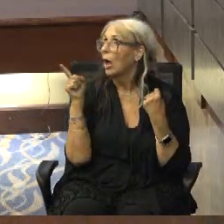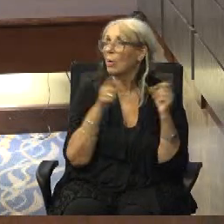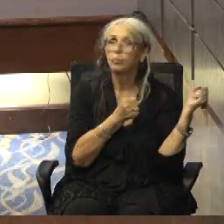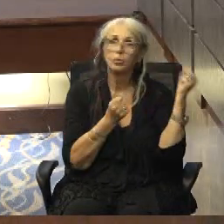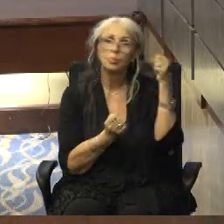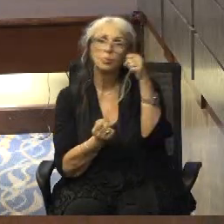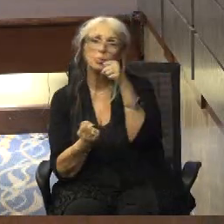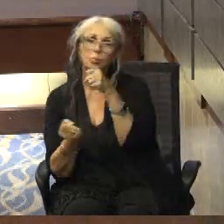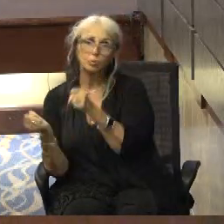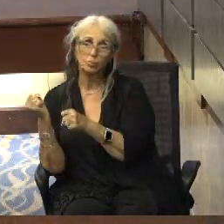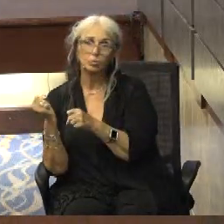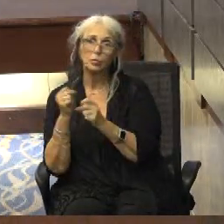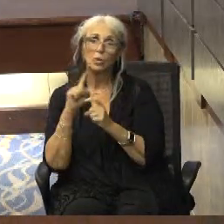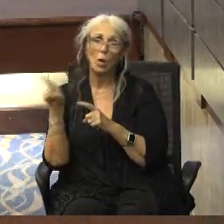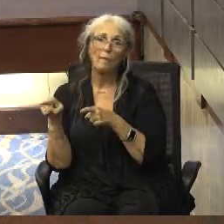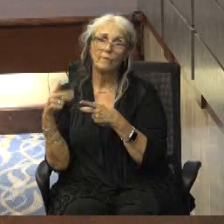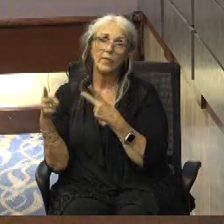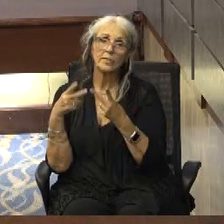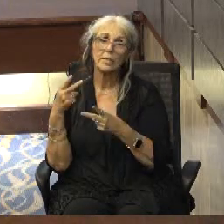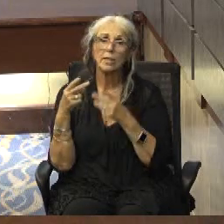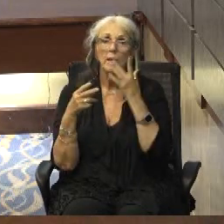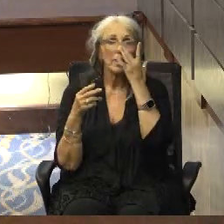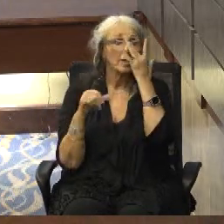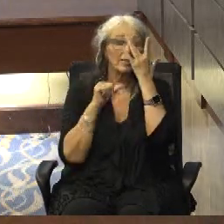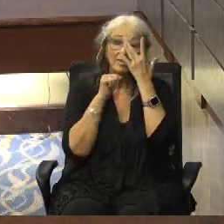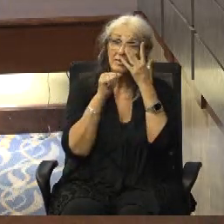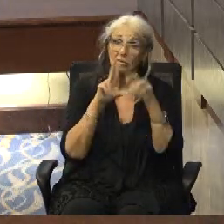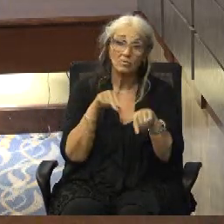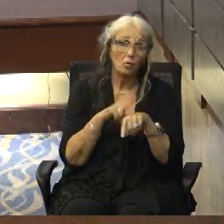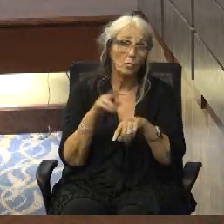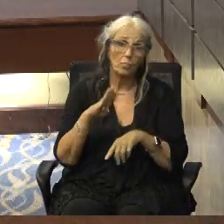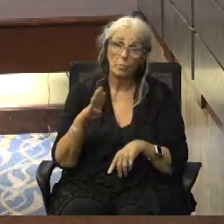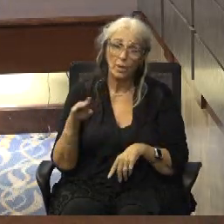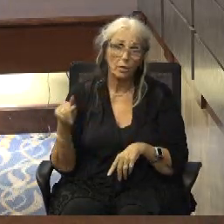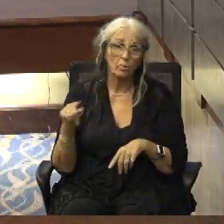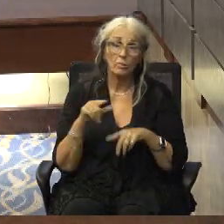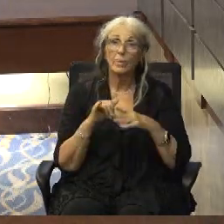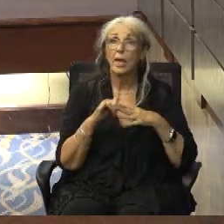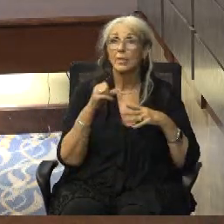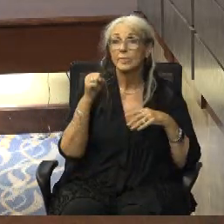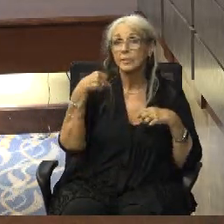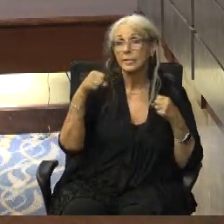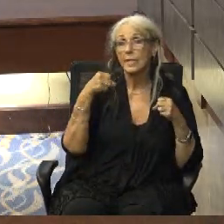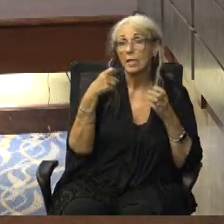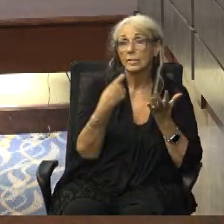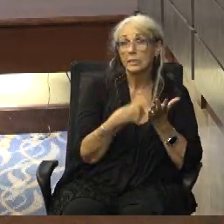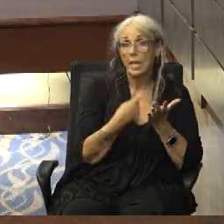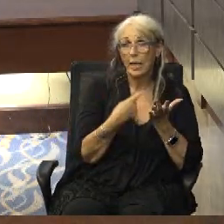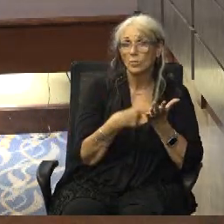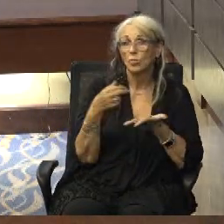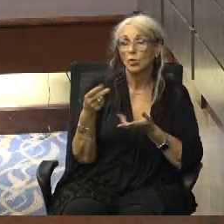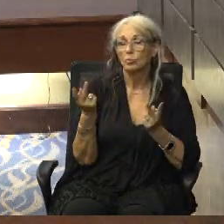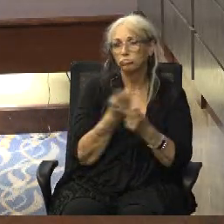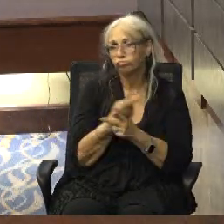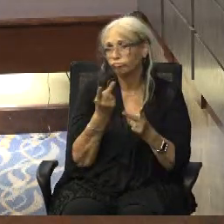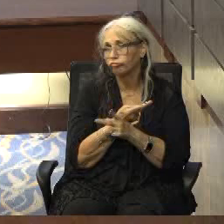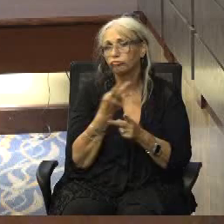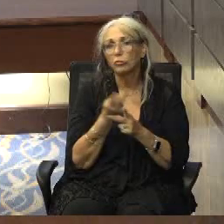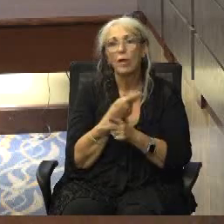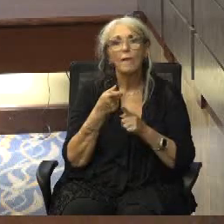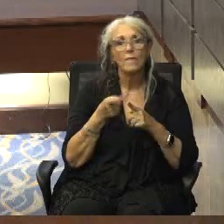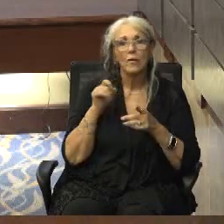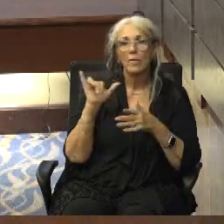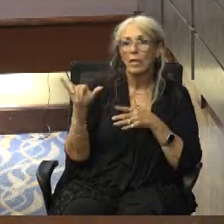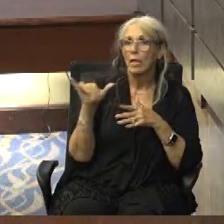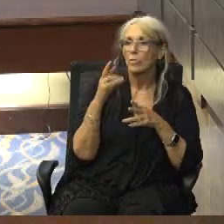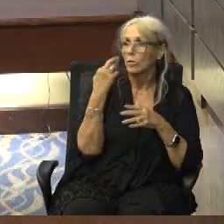benefits us is not just by having another barbecue restaurant. It's by a lot of sales tax that our city will be able to generate from that, and it is How many definitely.